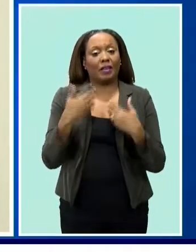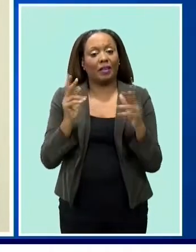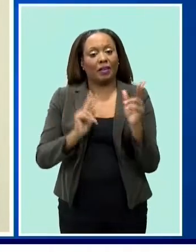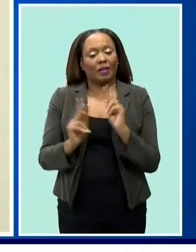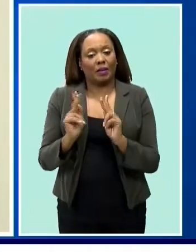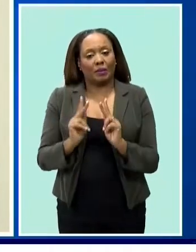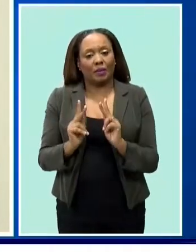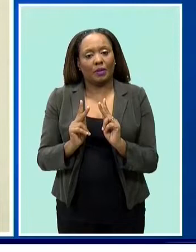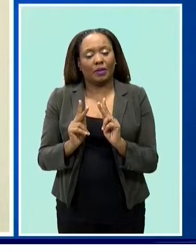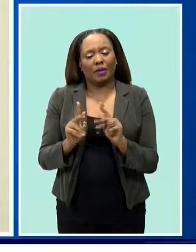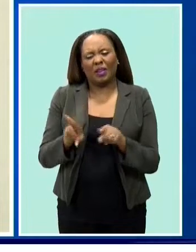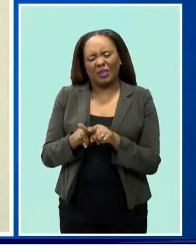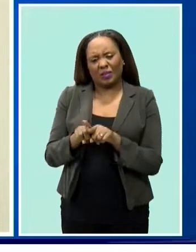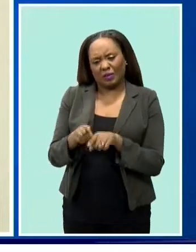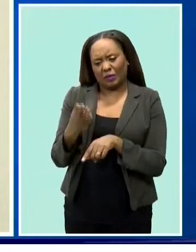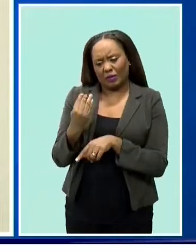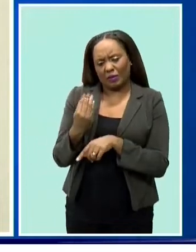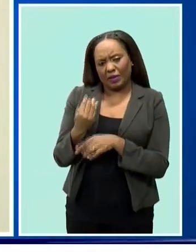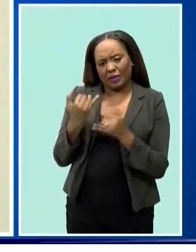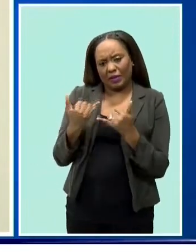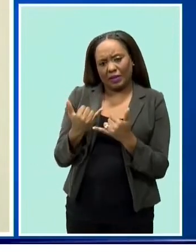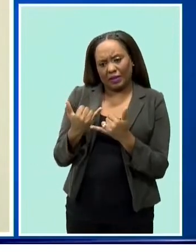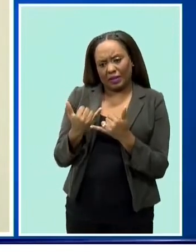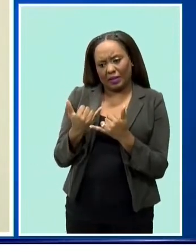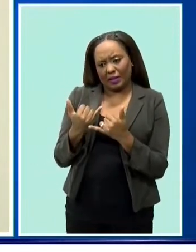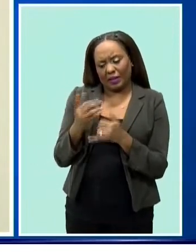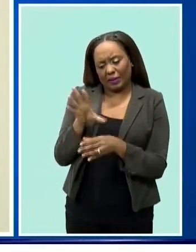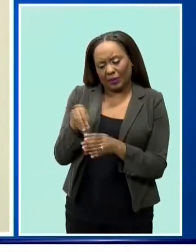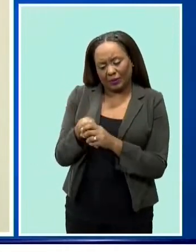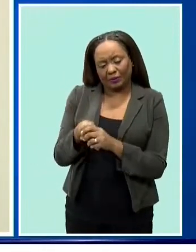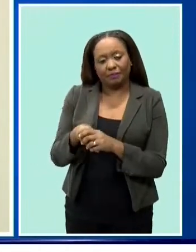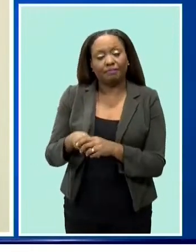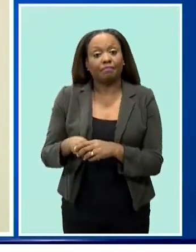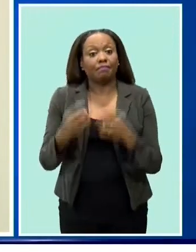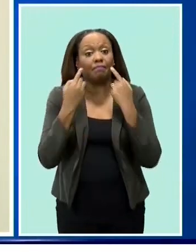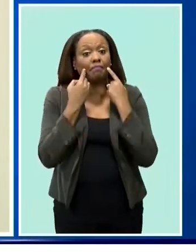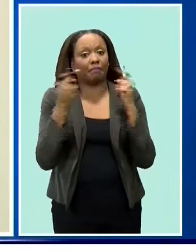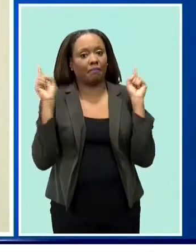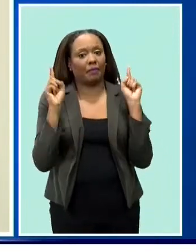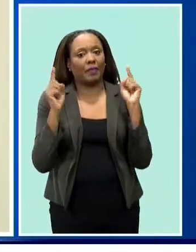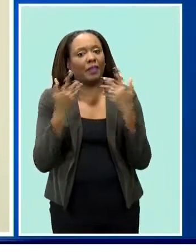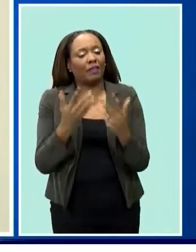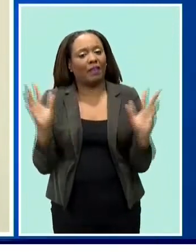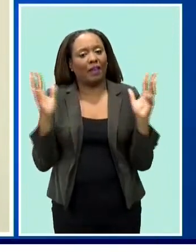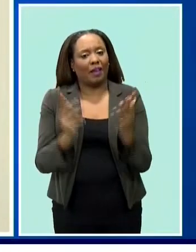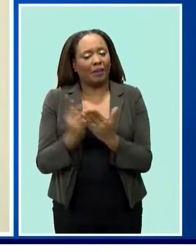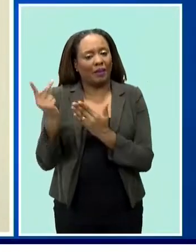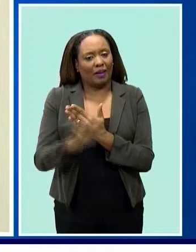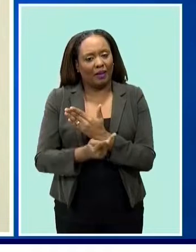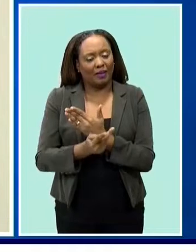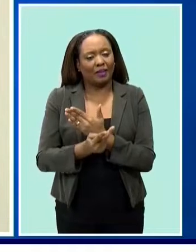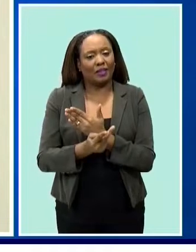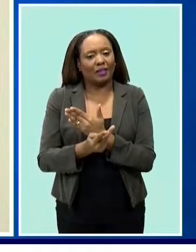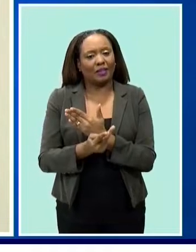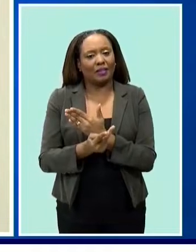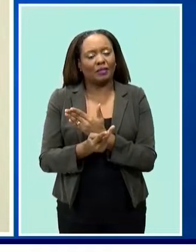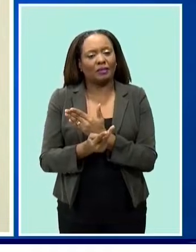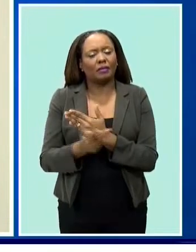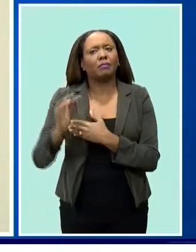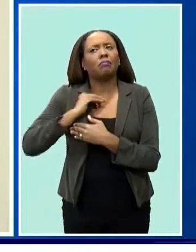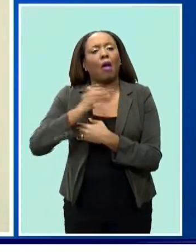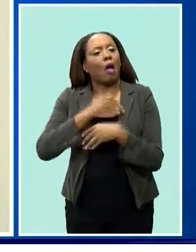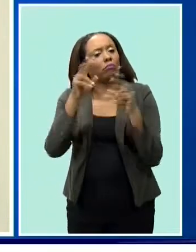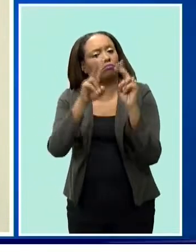the 14 graduating today, has successfully completed the program. Our analysis